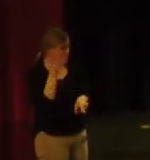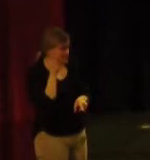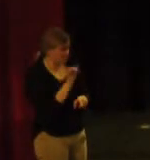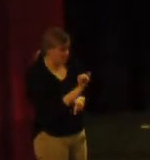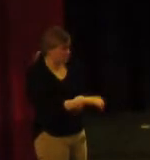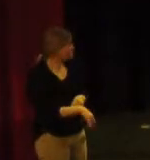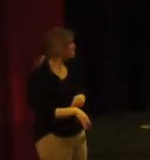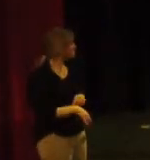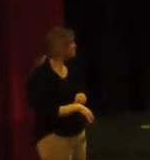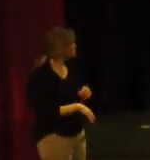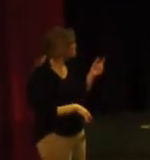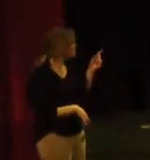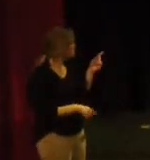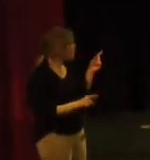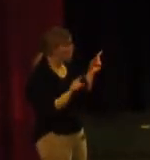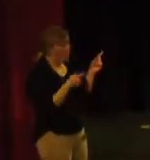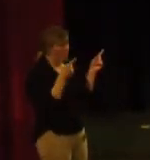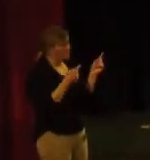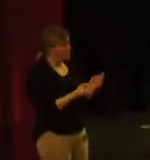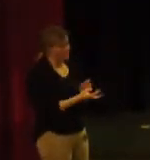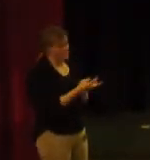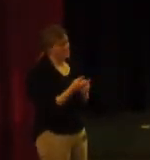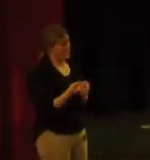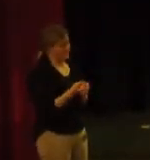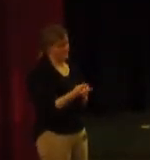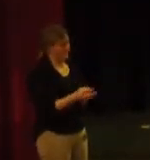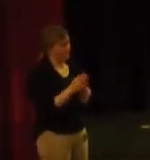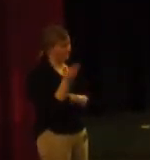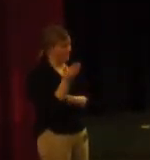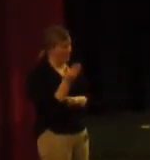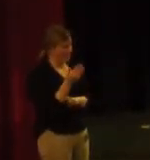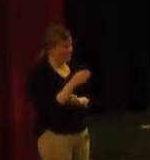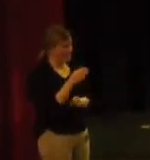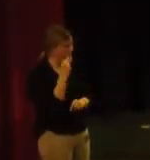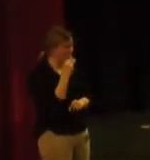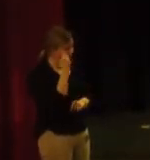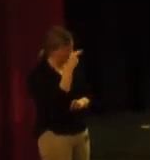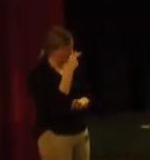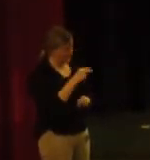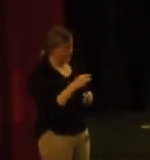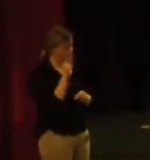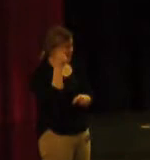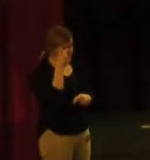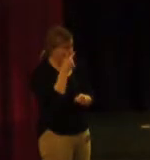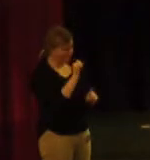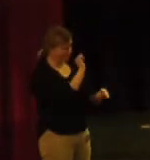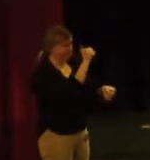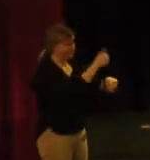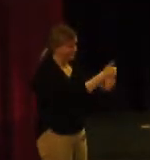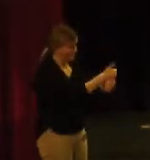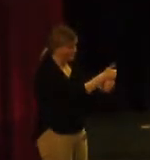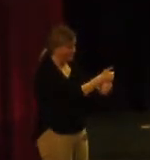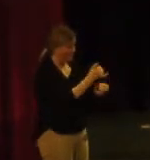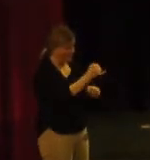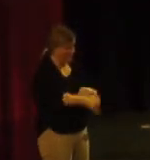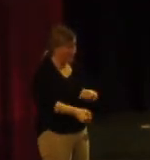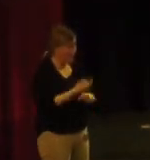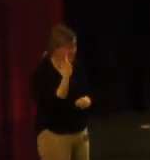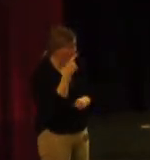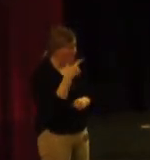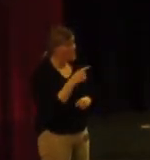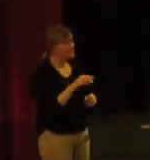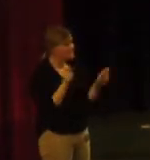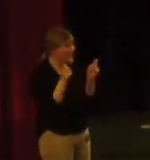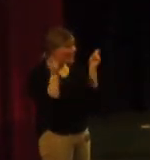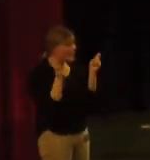This is one of several flags that the Mexican government planted, if you will, along the border to celebrate who